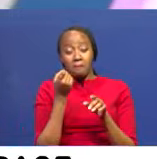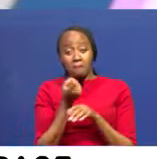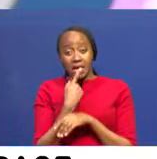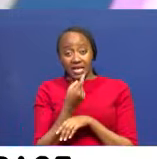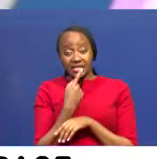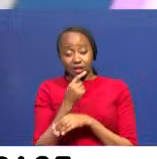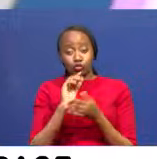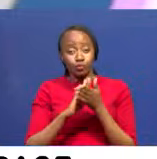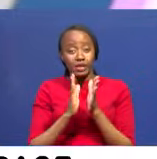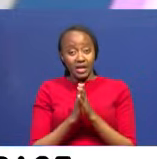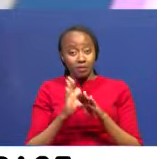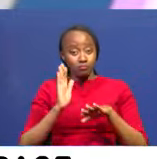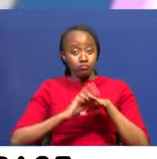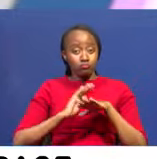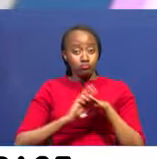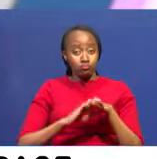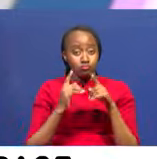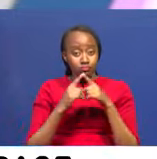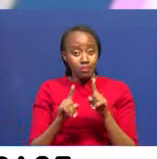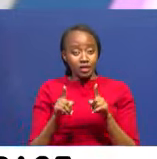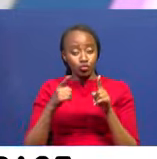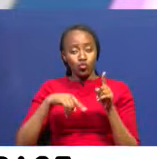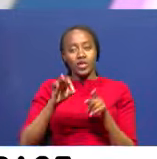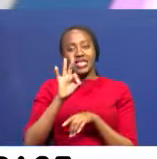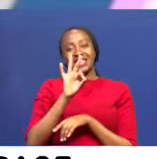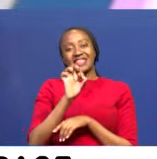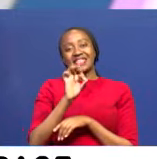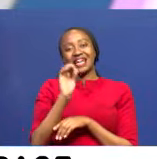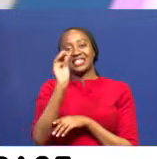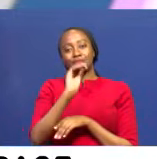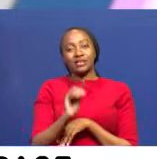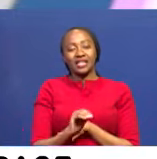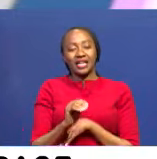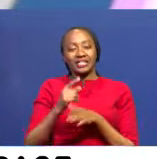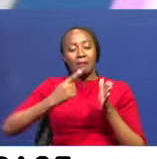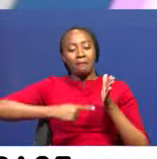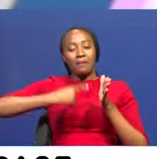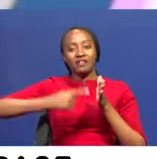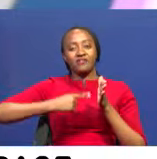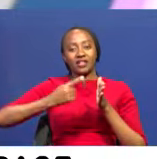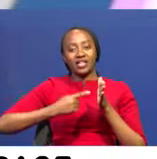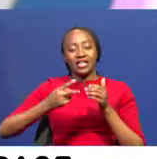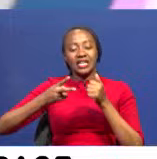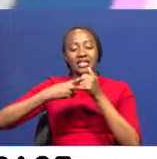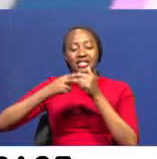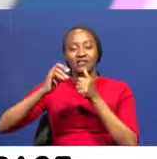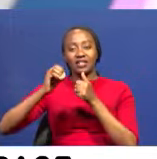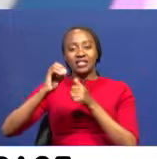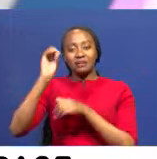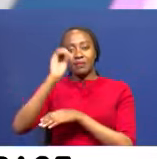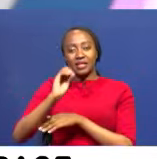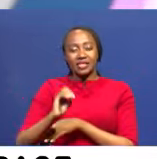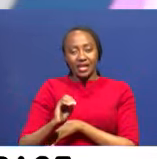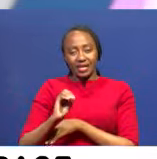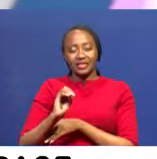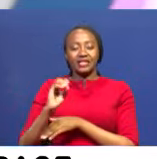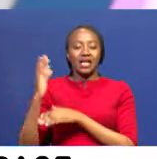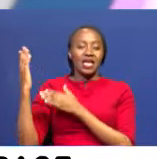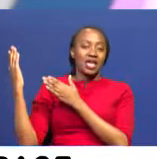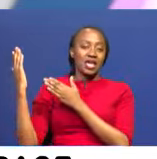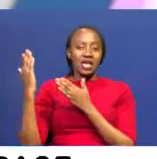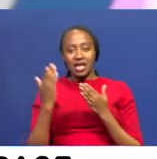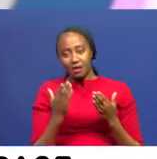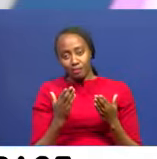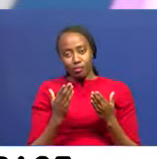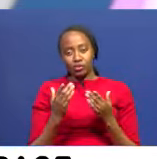be honest and say we are at 30%. 30% manufacturing, 70% imports. And we need now to